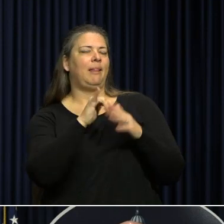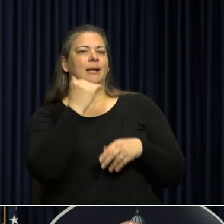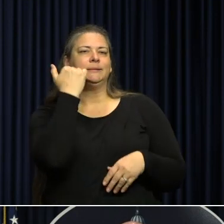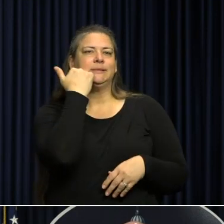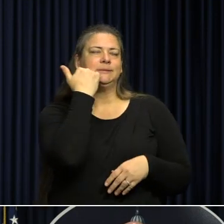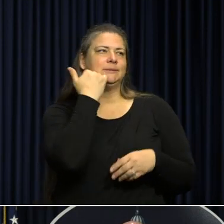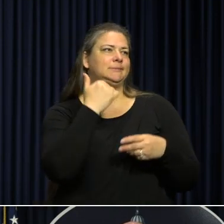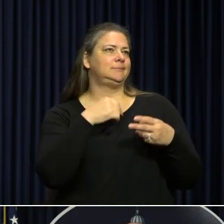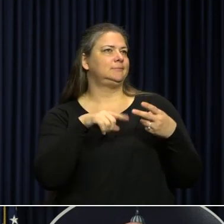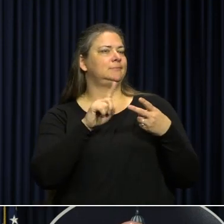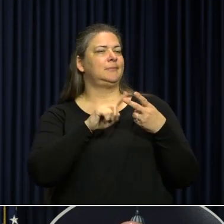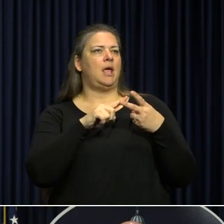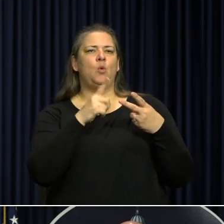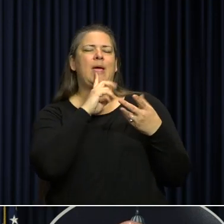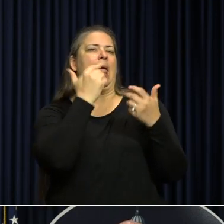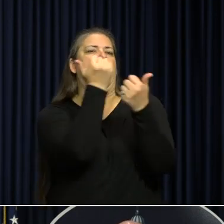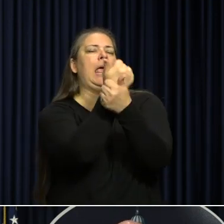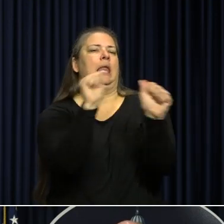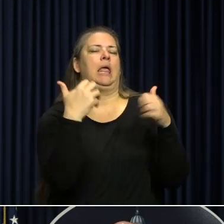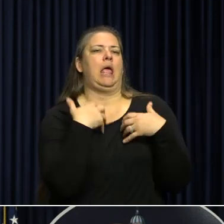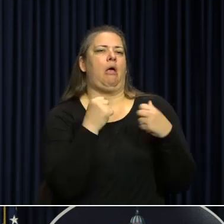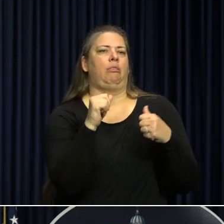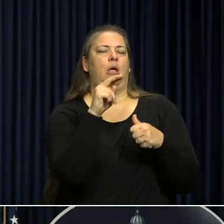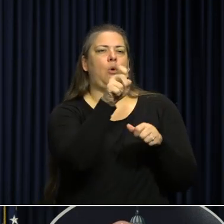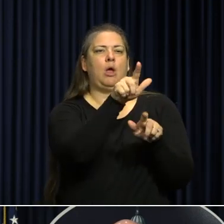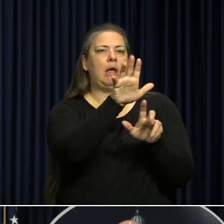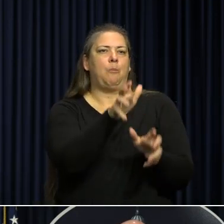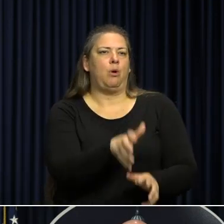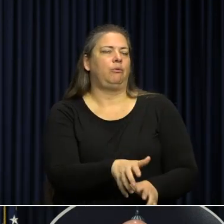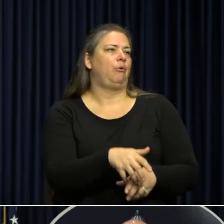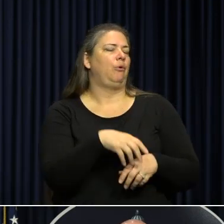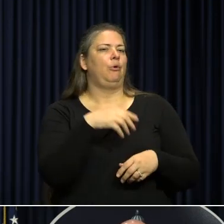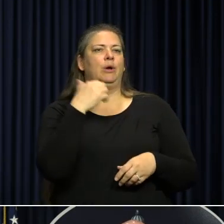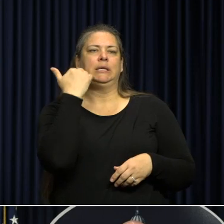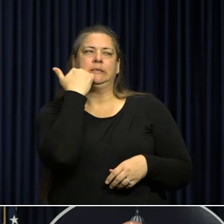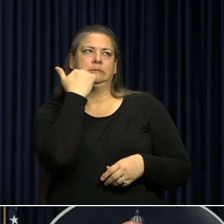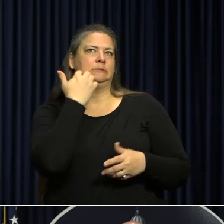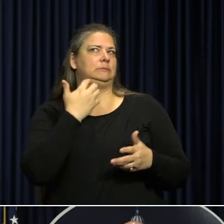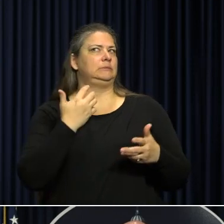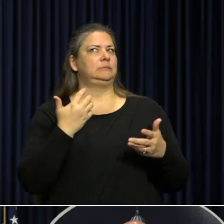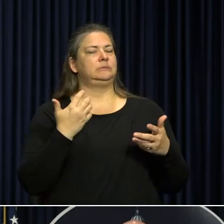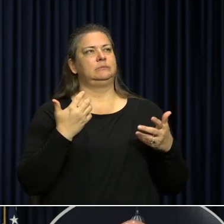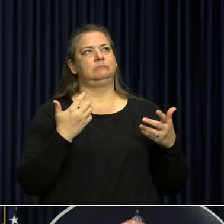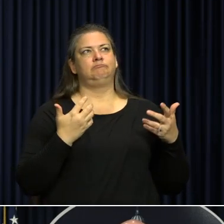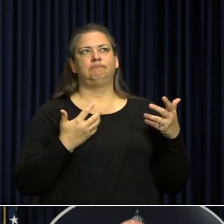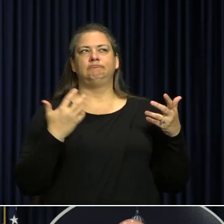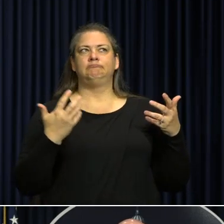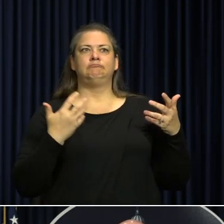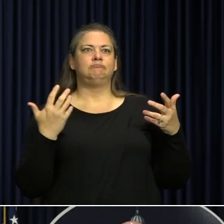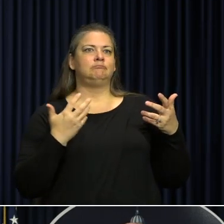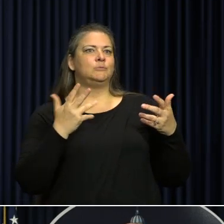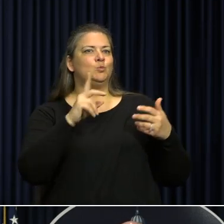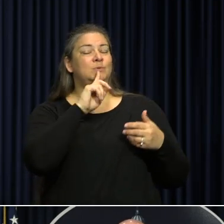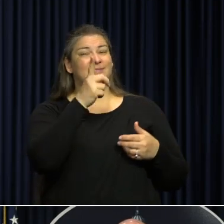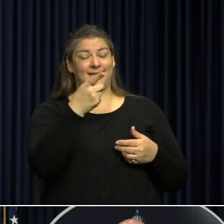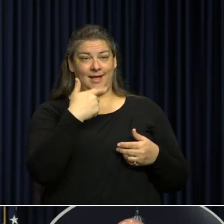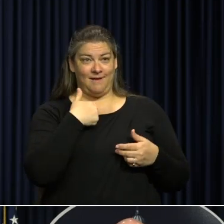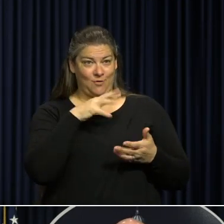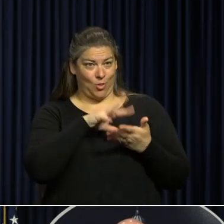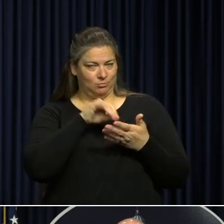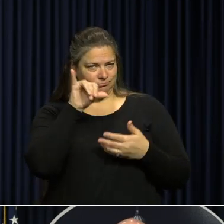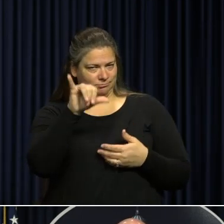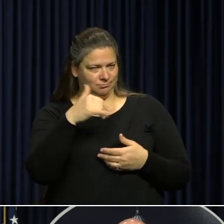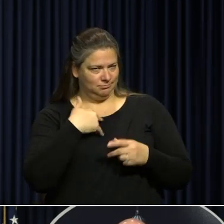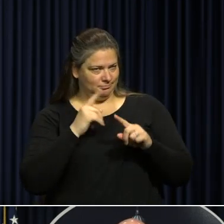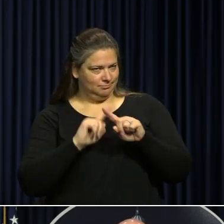as well, and every other kind of healthcare, whether you're chiropractic or dentistry or any. I've learned there are a lot of different